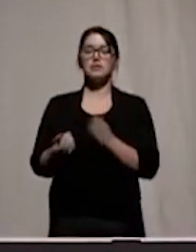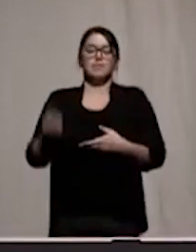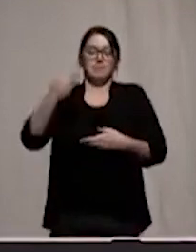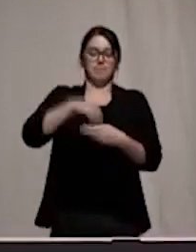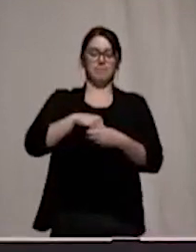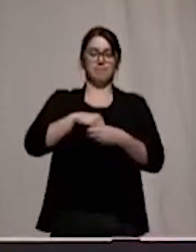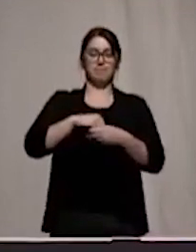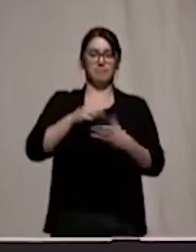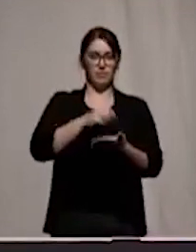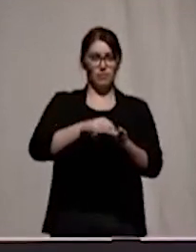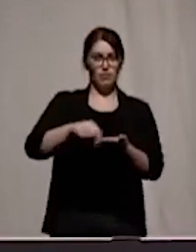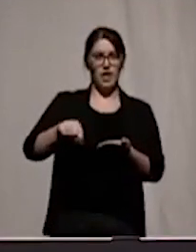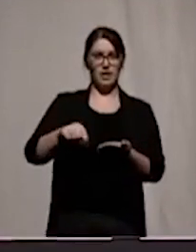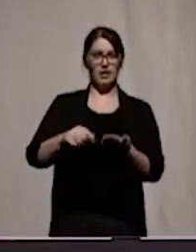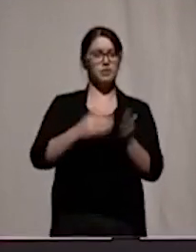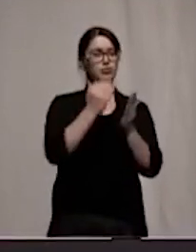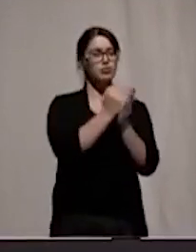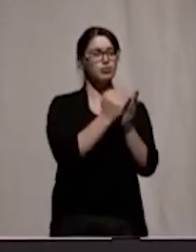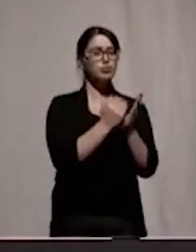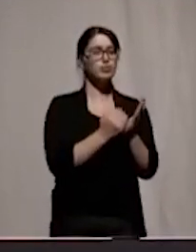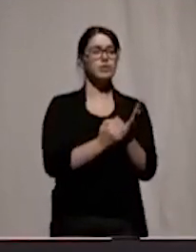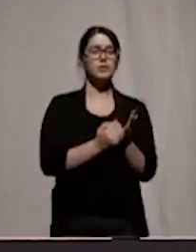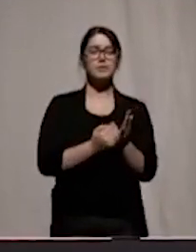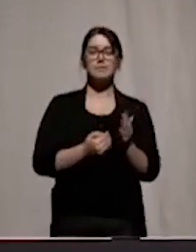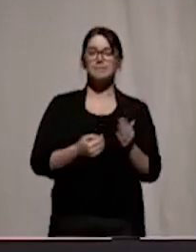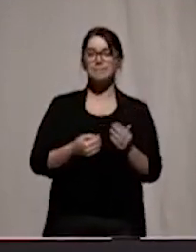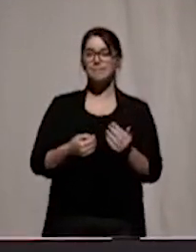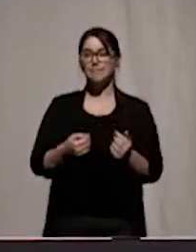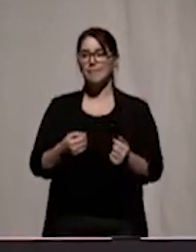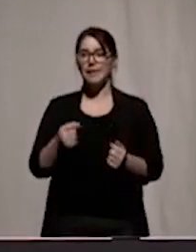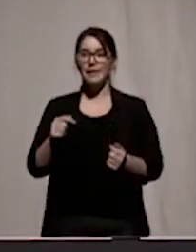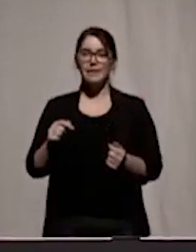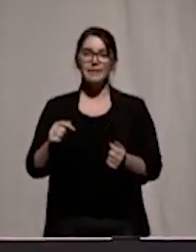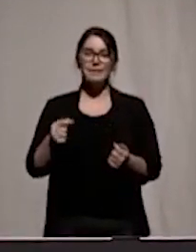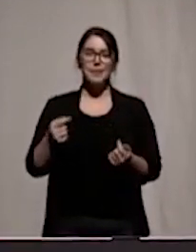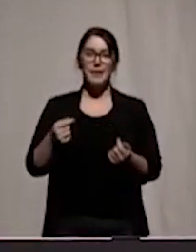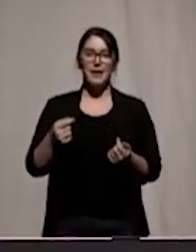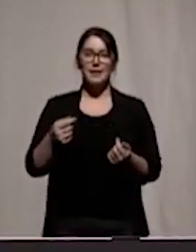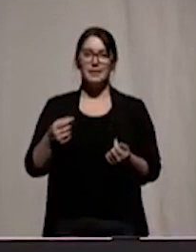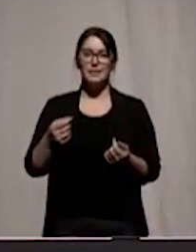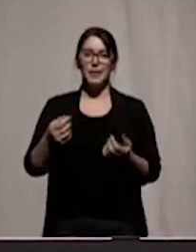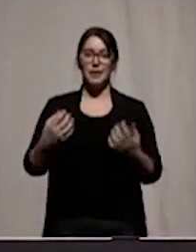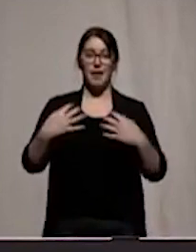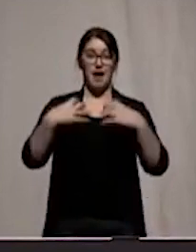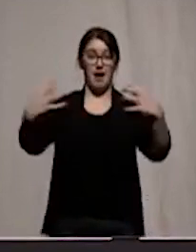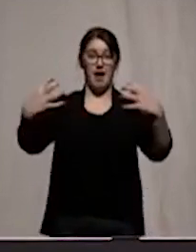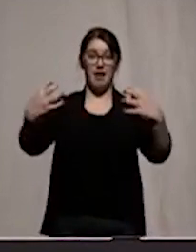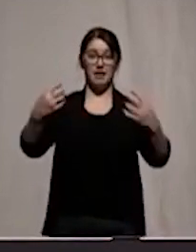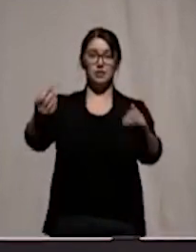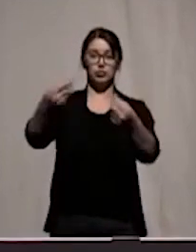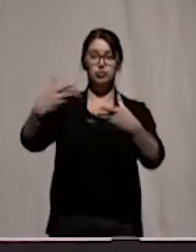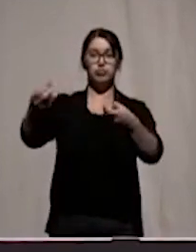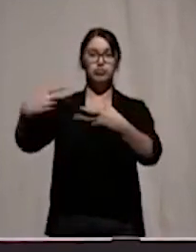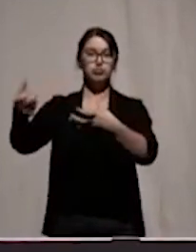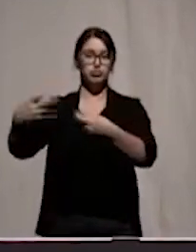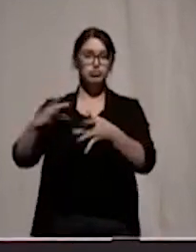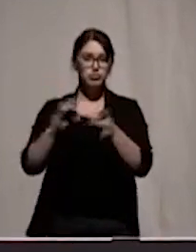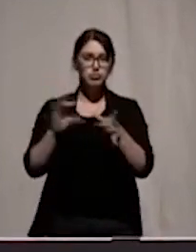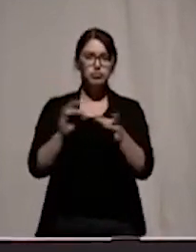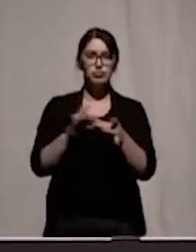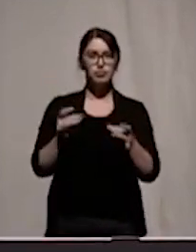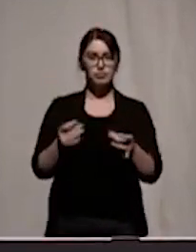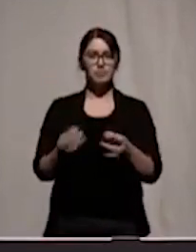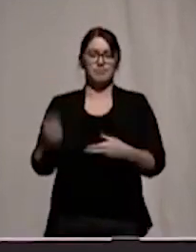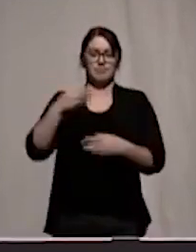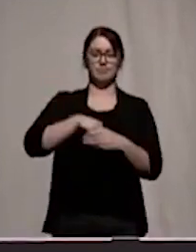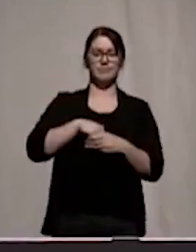list you write is a list of suggestions from an audience. And instead of, you know, an on-the-spot script, you're writing an on-the-spot song out